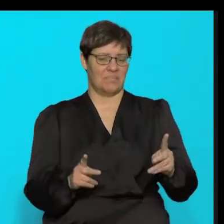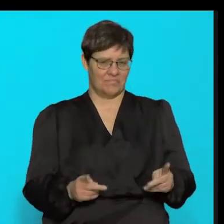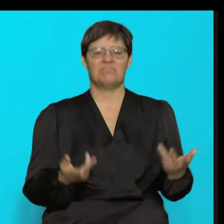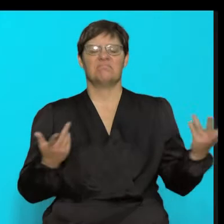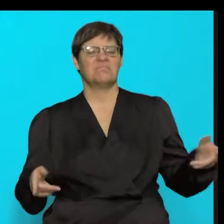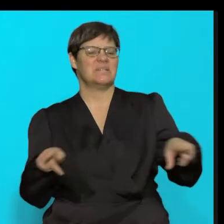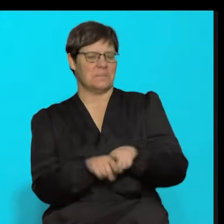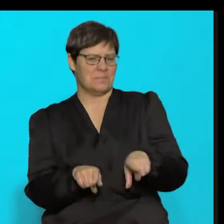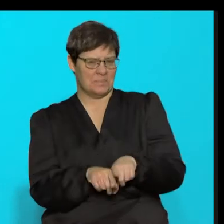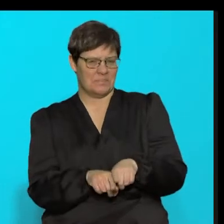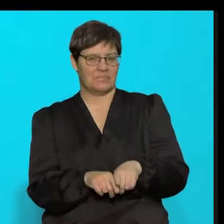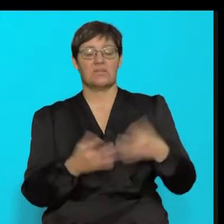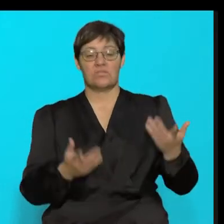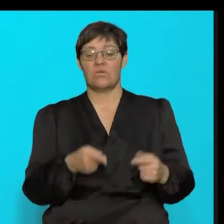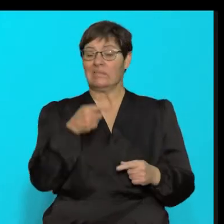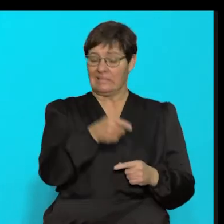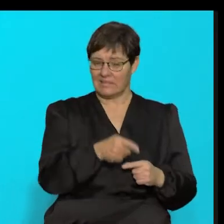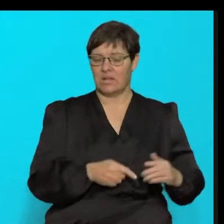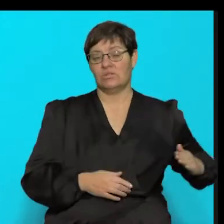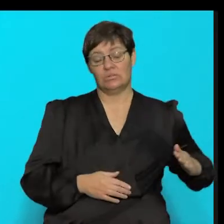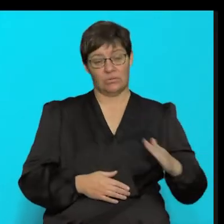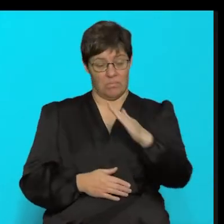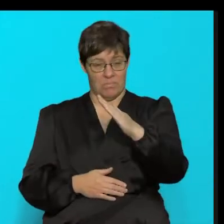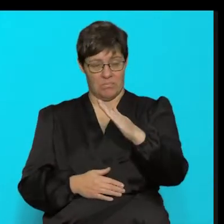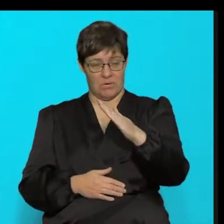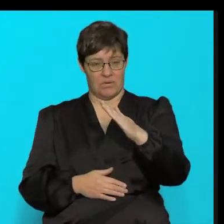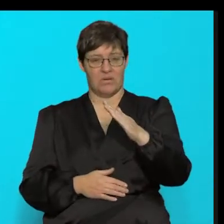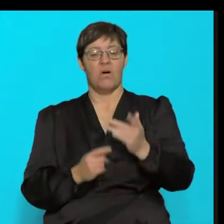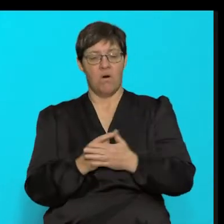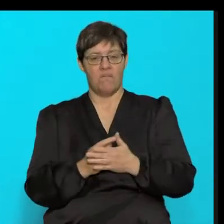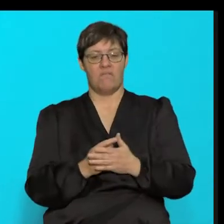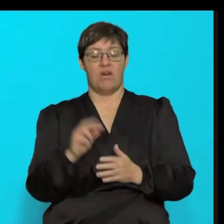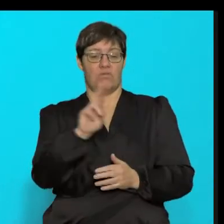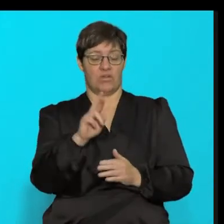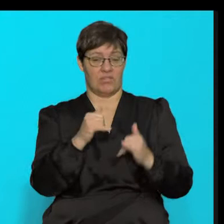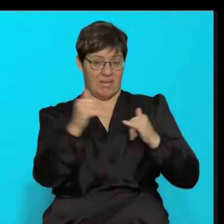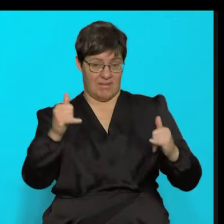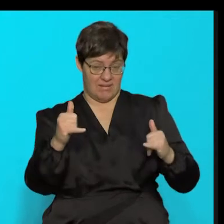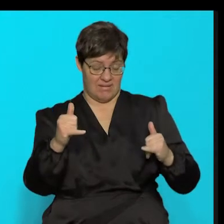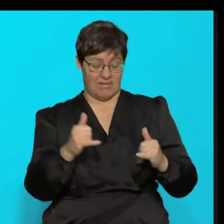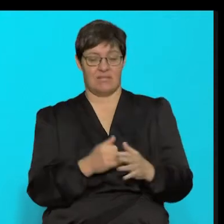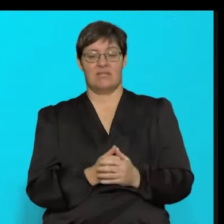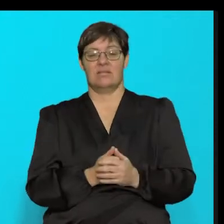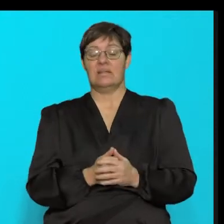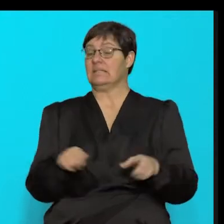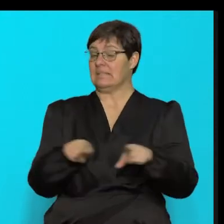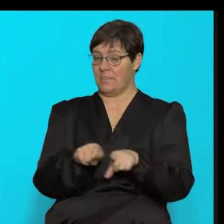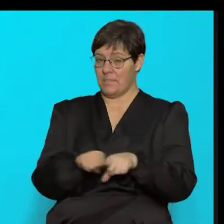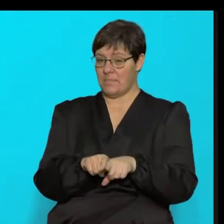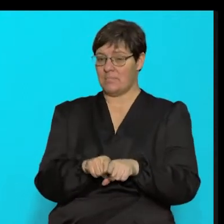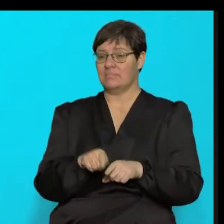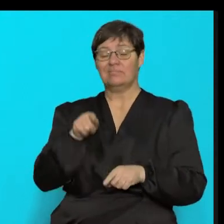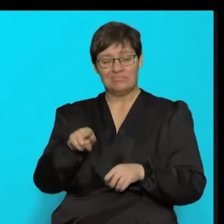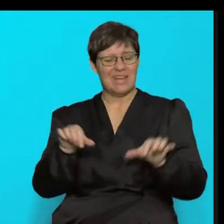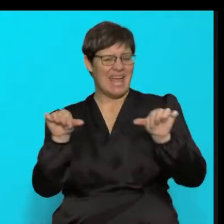Okay, so it's the same. So even here, so this is the slope of the regression line, and